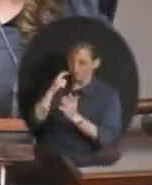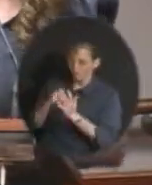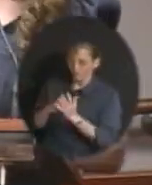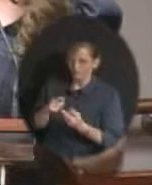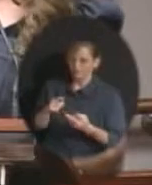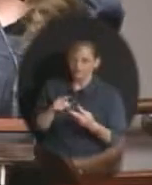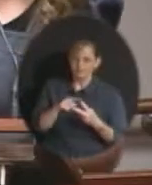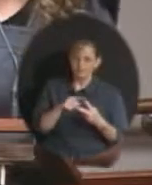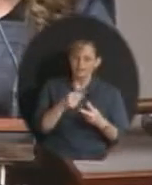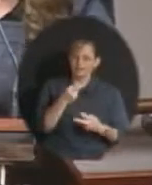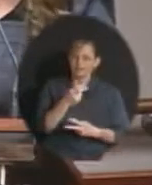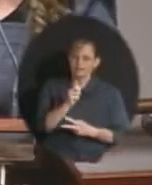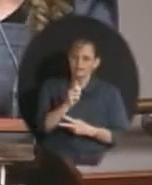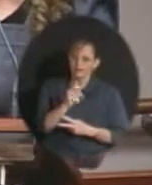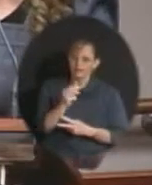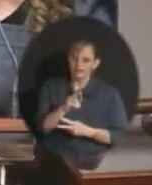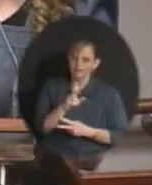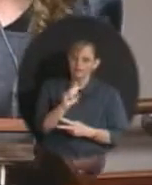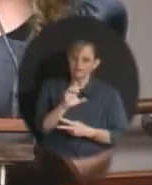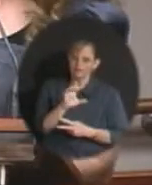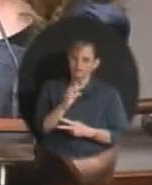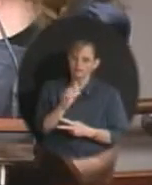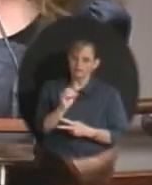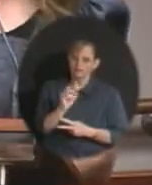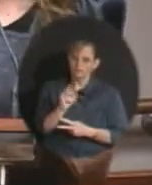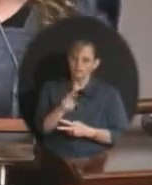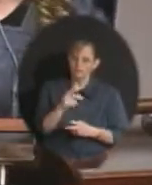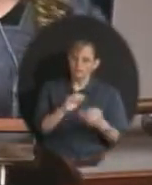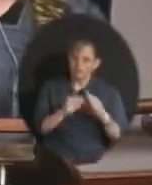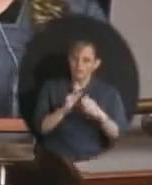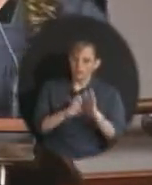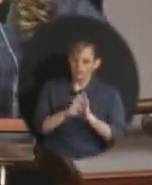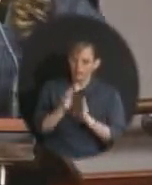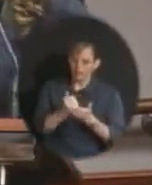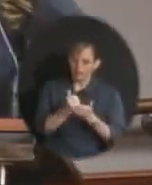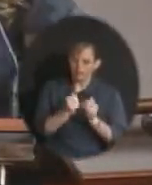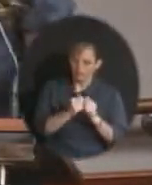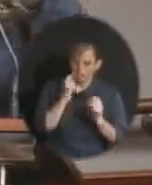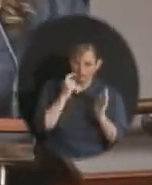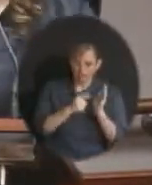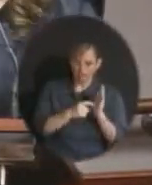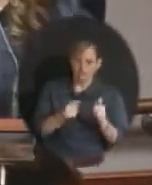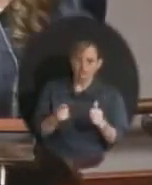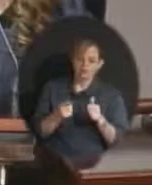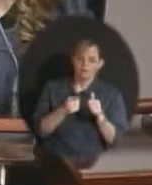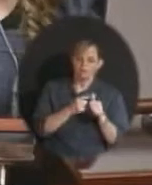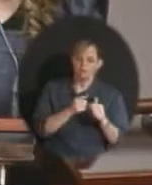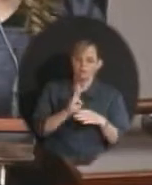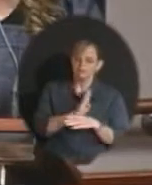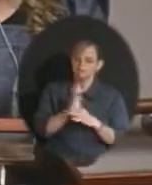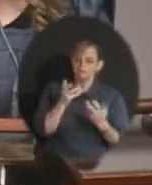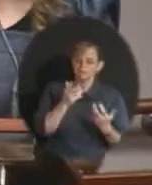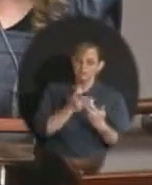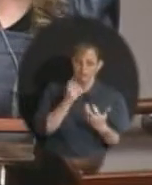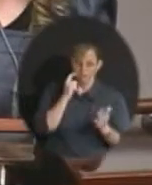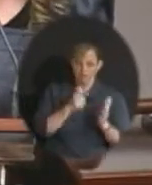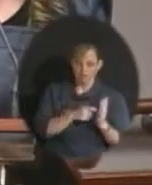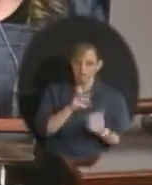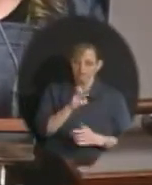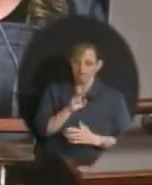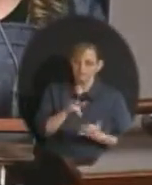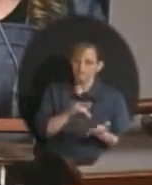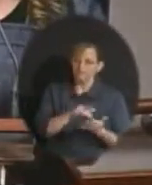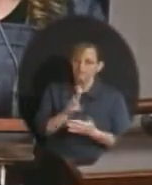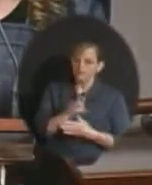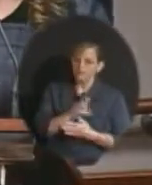Heather Schoonover from Community Development to come forward to help with the recognitions. Our first business partner recognition is of the Midwest Professional